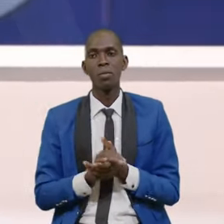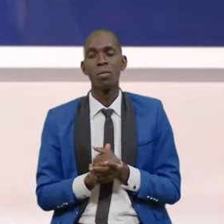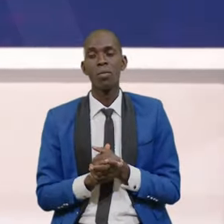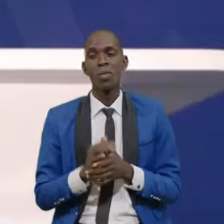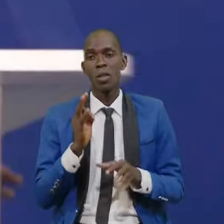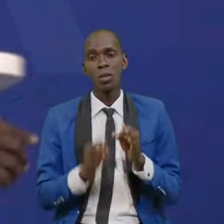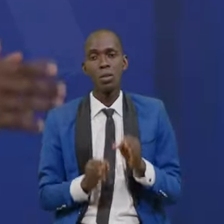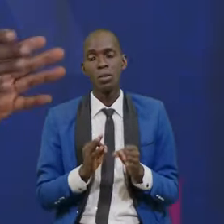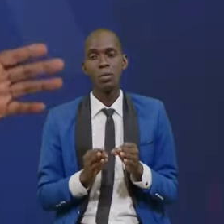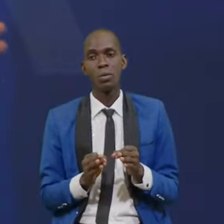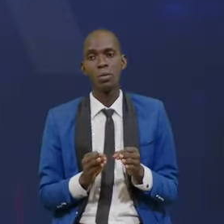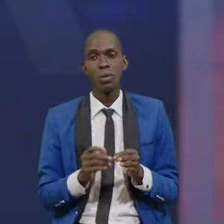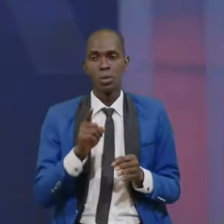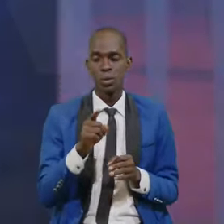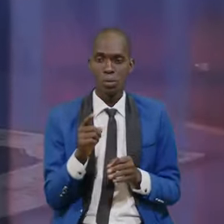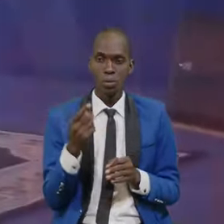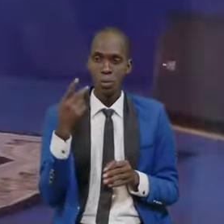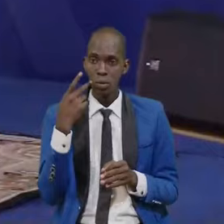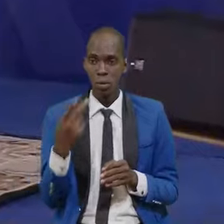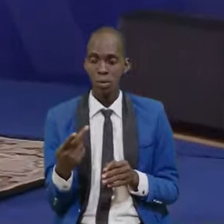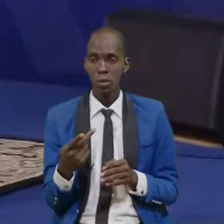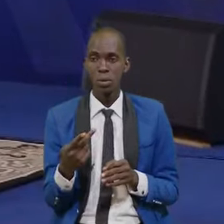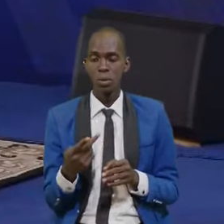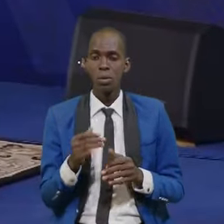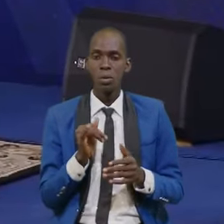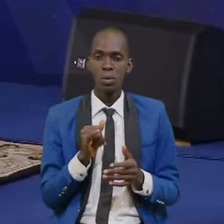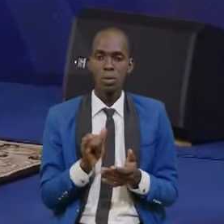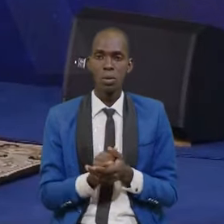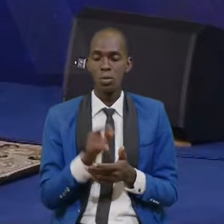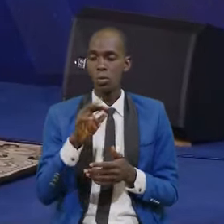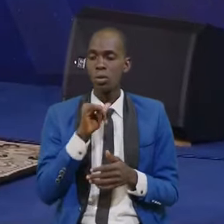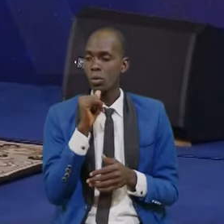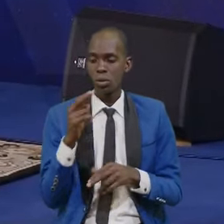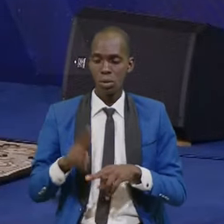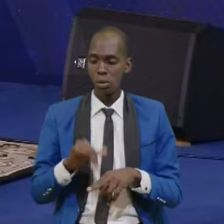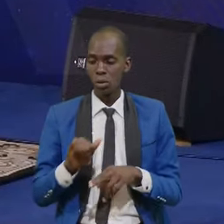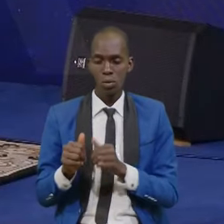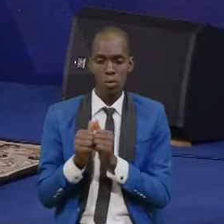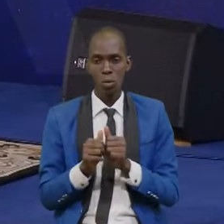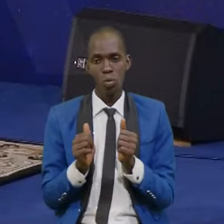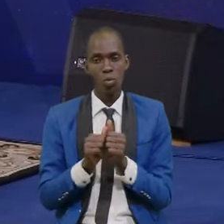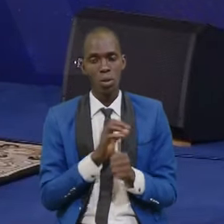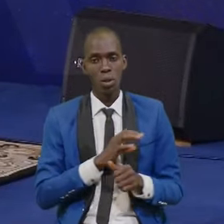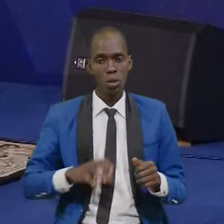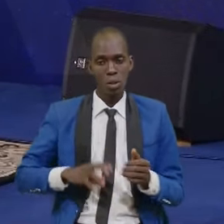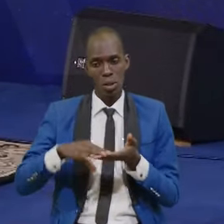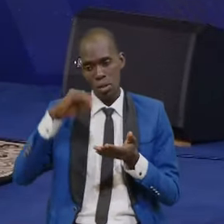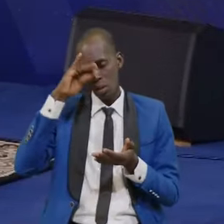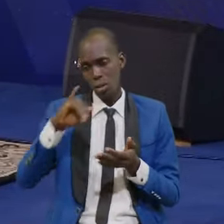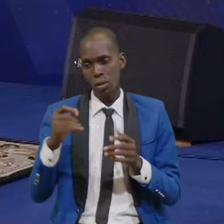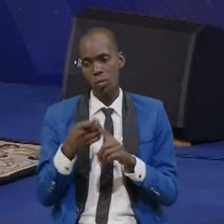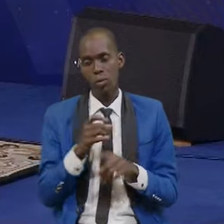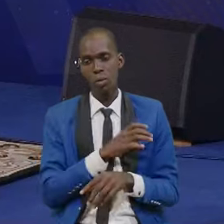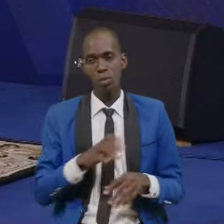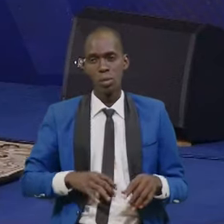is absent and you are not sitting together with Christ, learning of Christ, beholding the beauty and